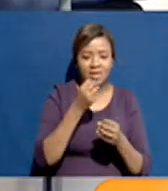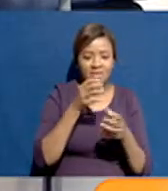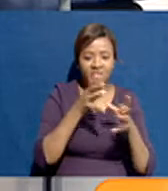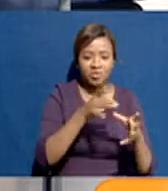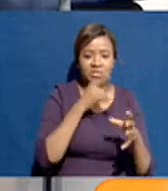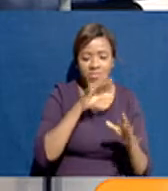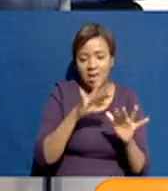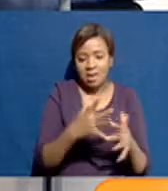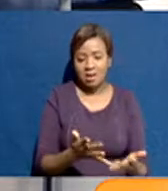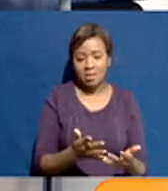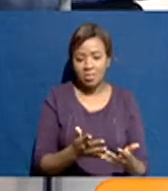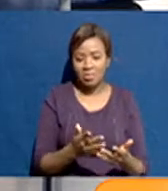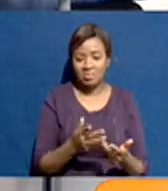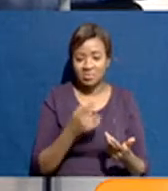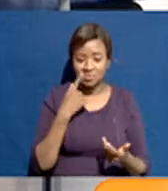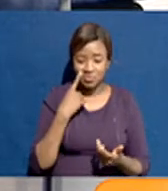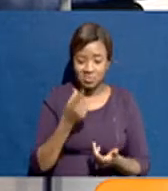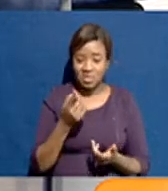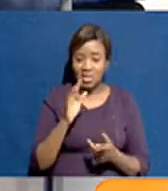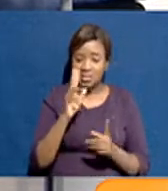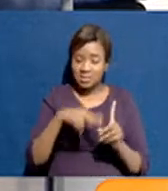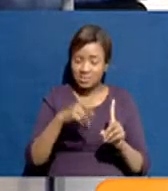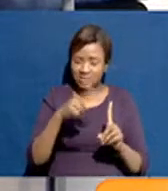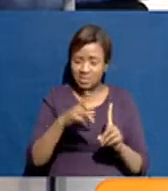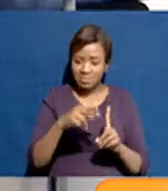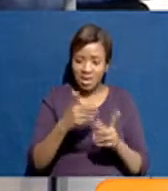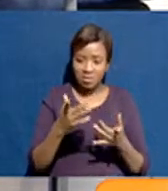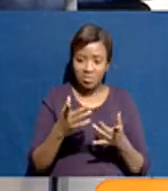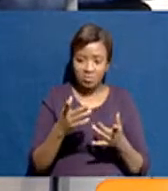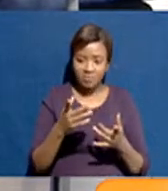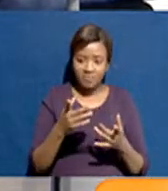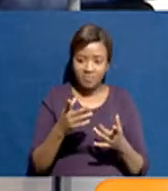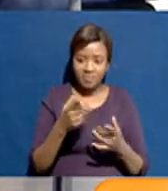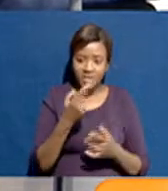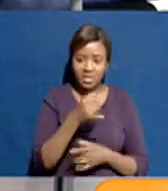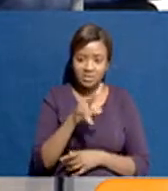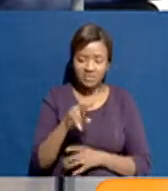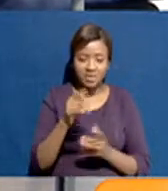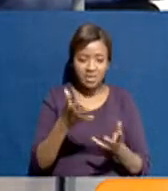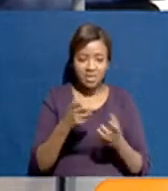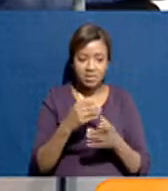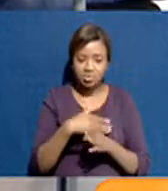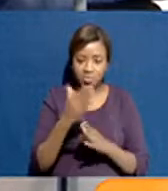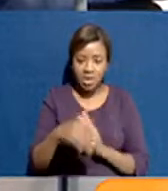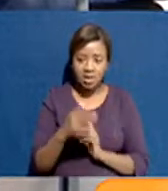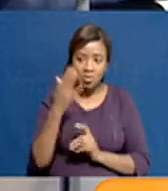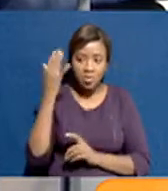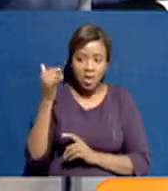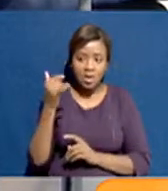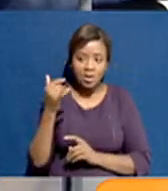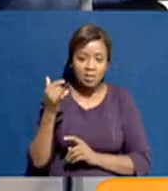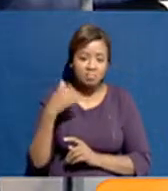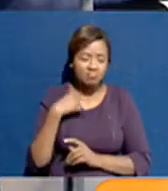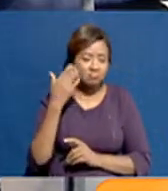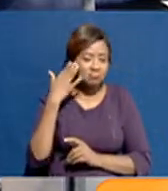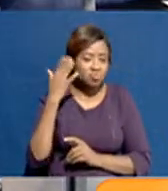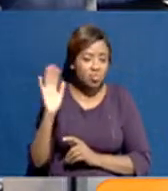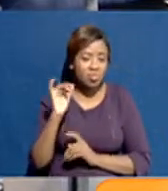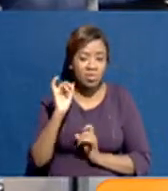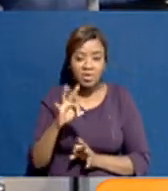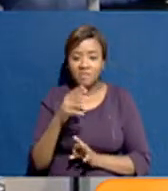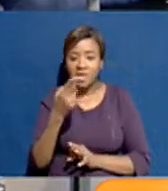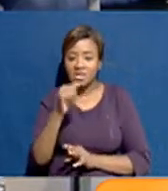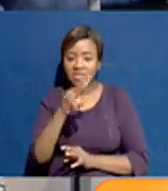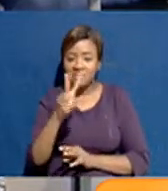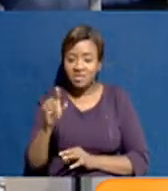HIV really needs to be broken down from the fact that I'm not sure whether HIV is totally classified as a sexually